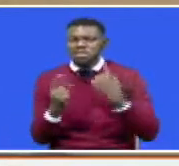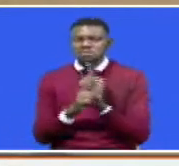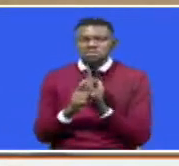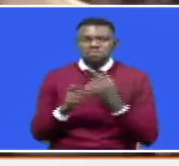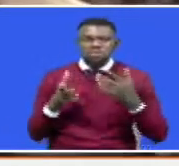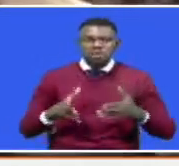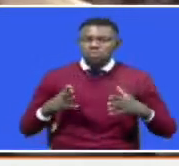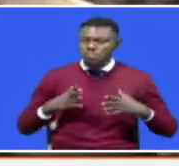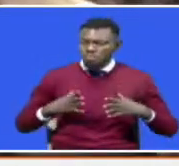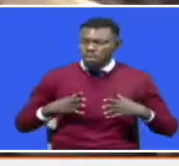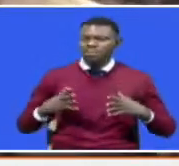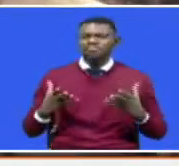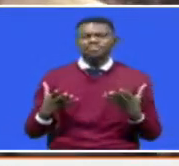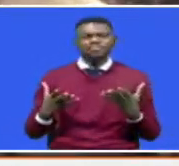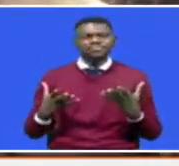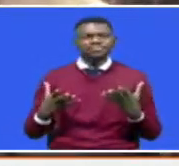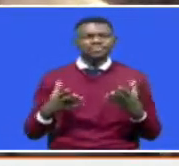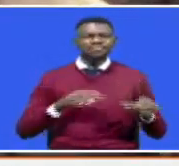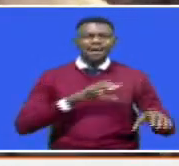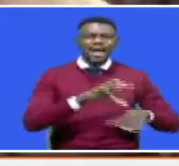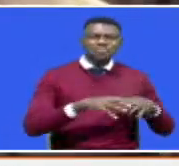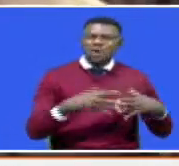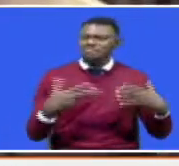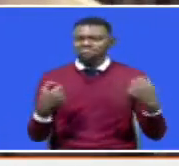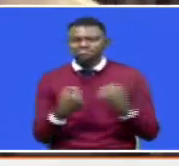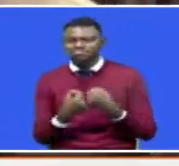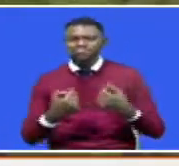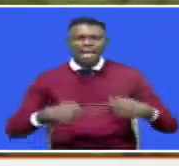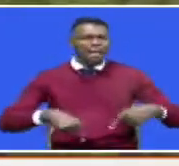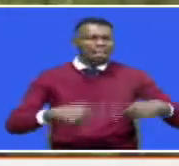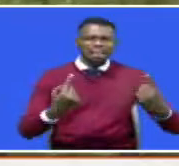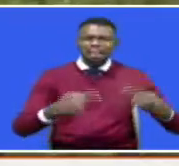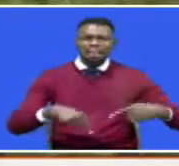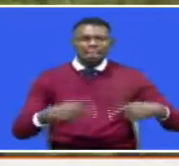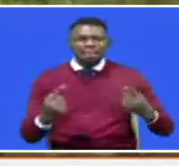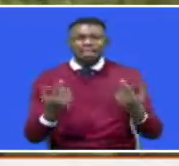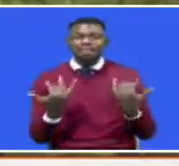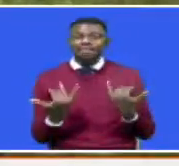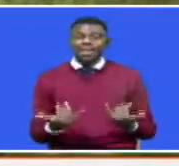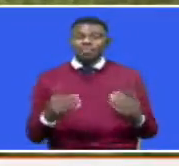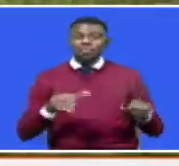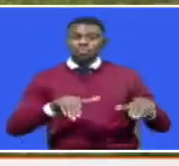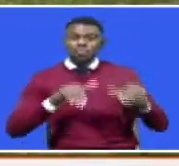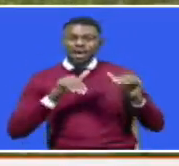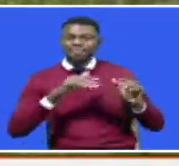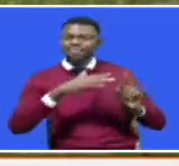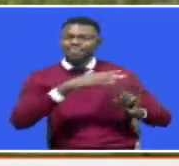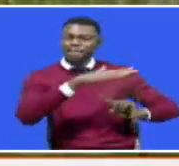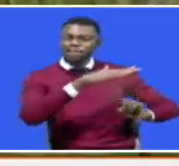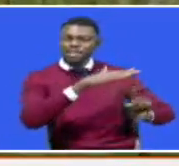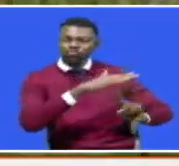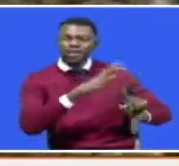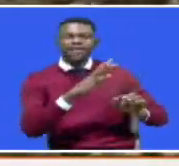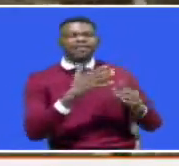human-wildlife conflict. Conservationists hope that the eagerly awaited guidelines from the Ministry of Wildlife,